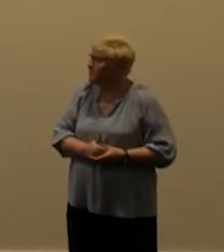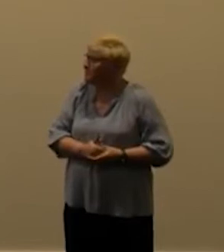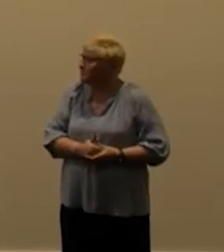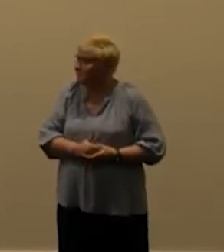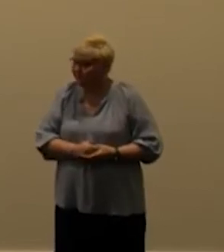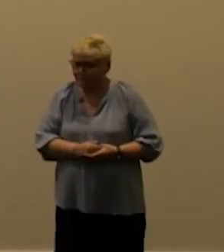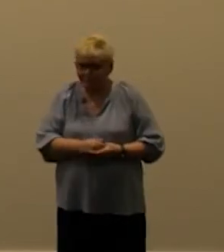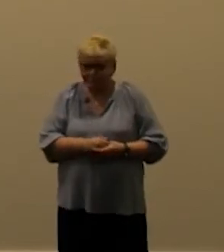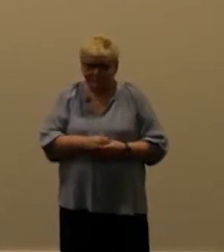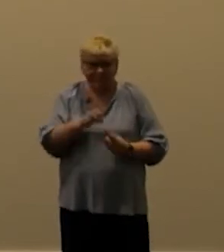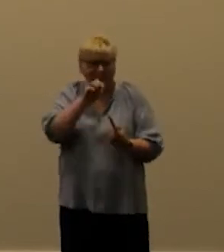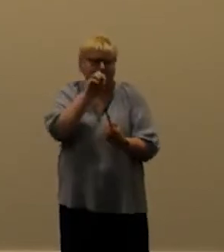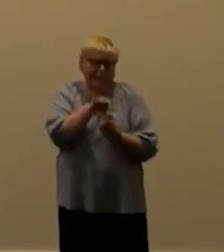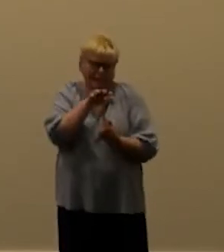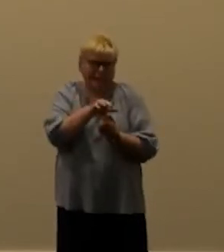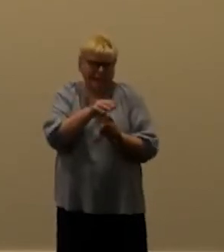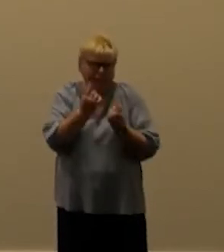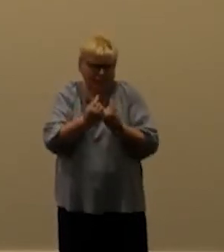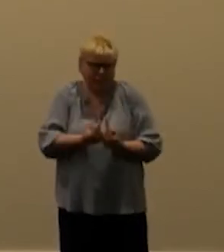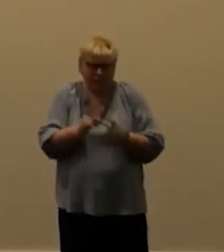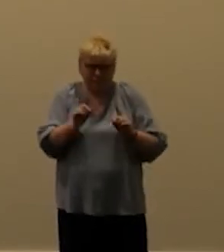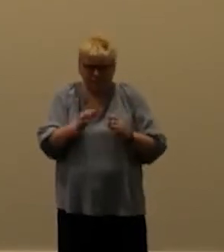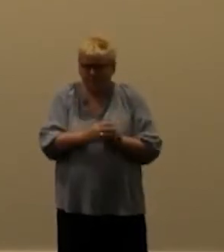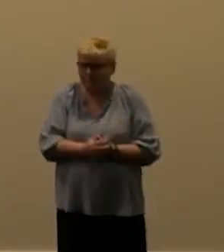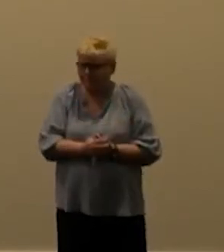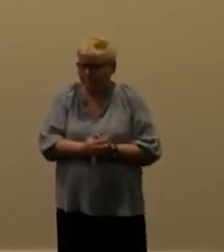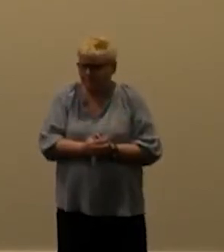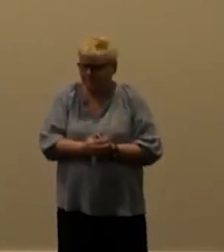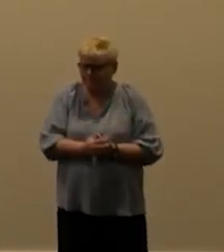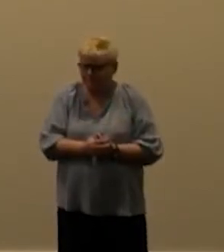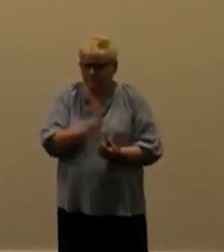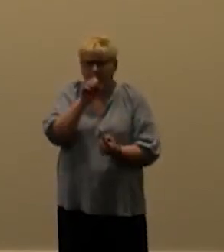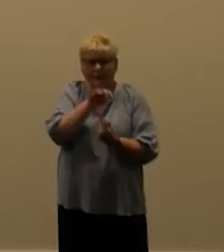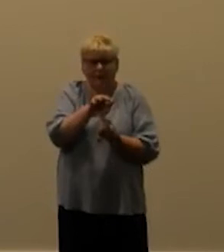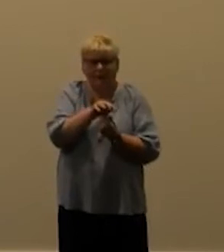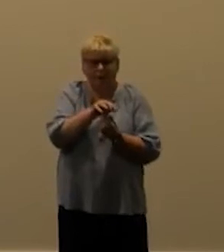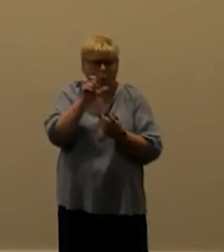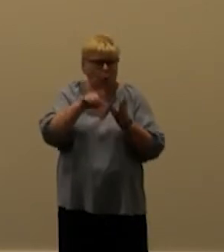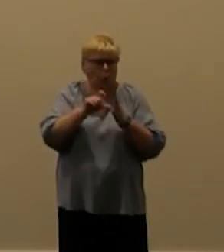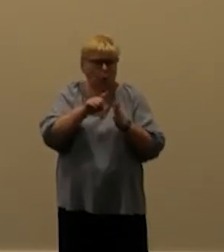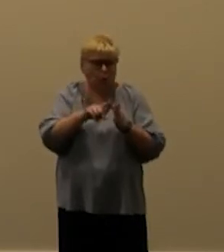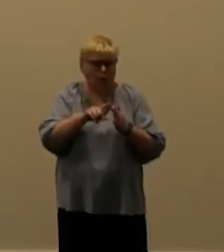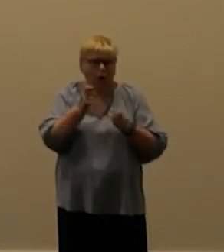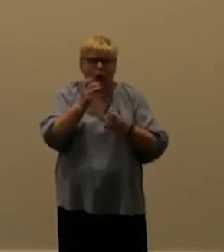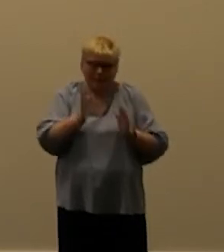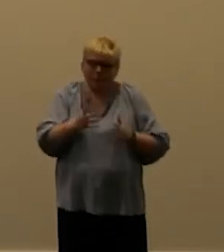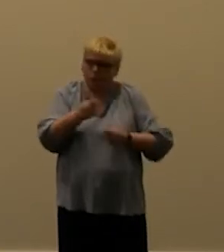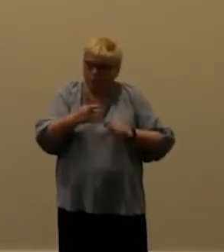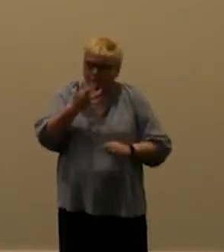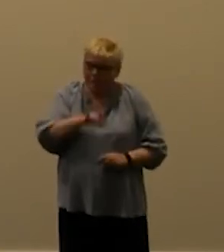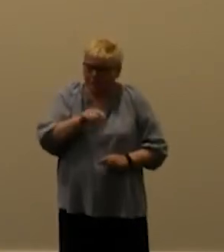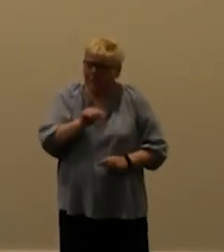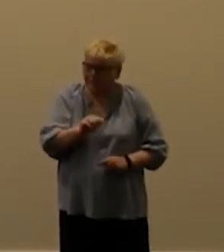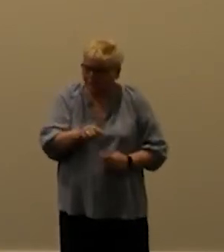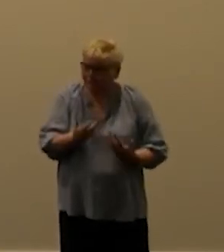Now, what are the key tooling? I mean, for me, the key tooling here is that we've got VS Code is probably what you're going to have to be familiar with.